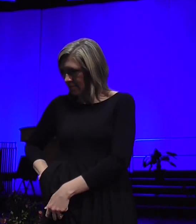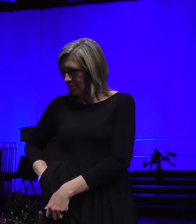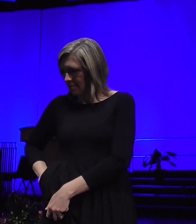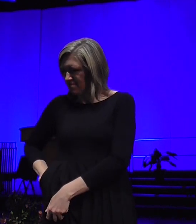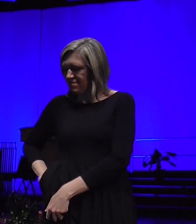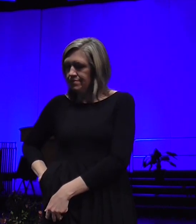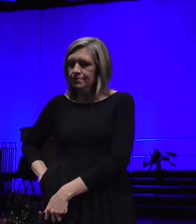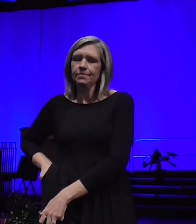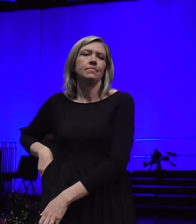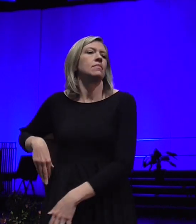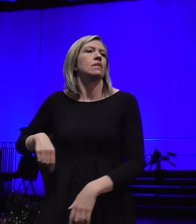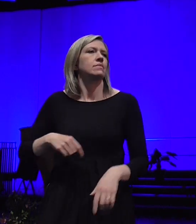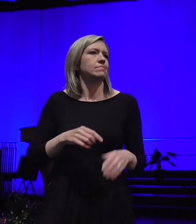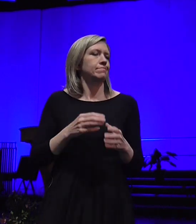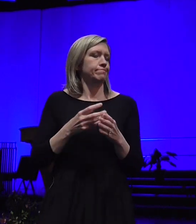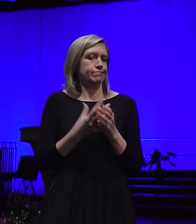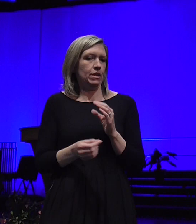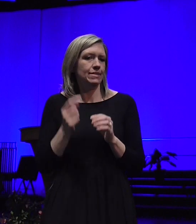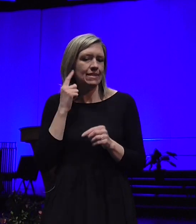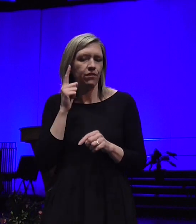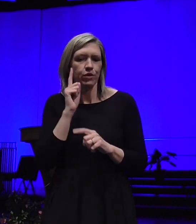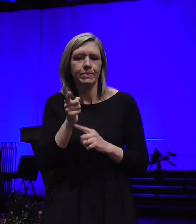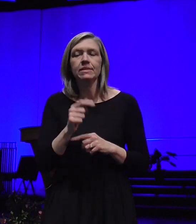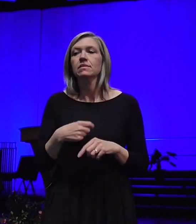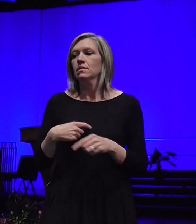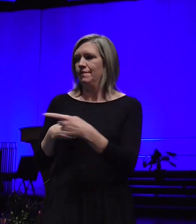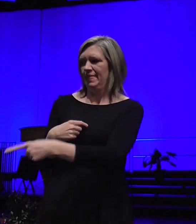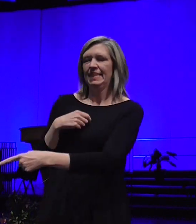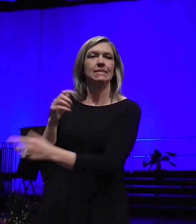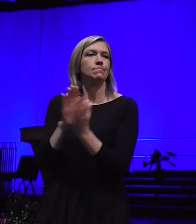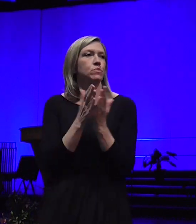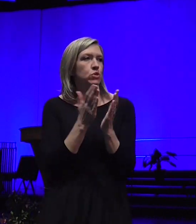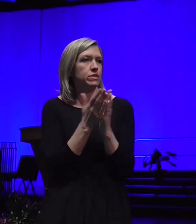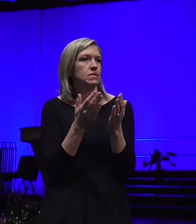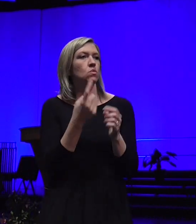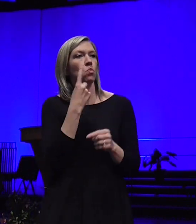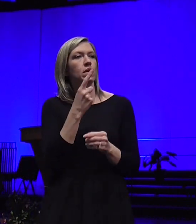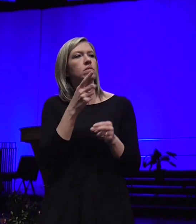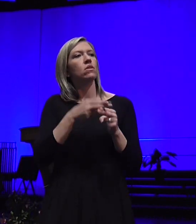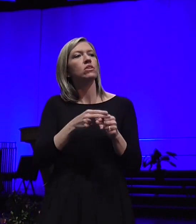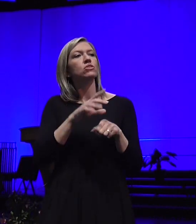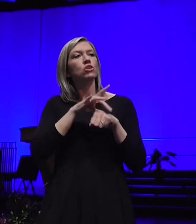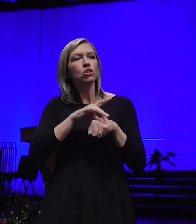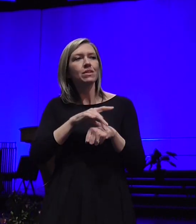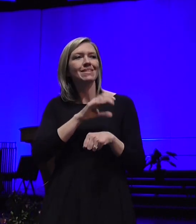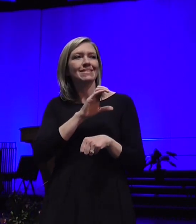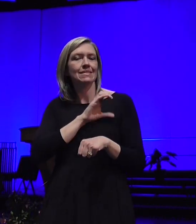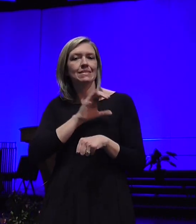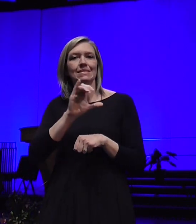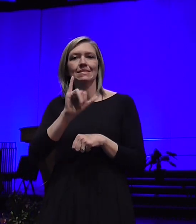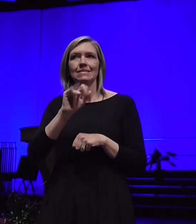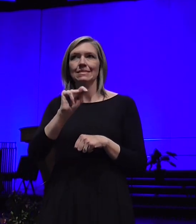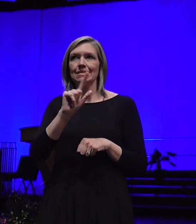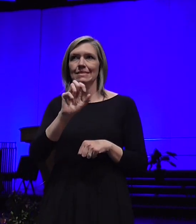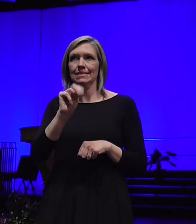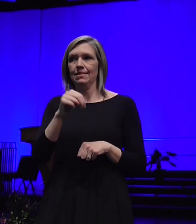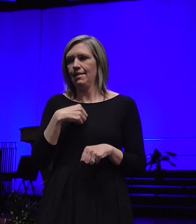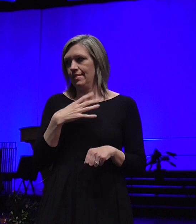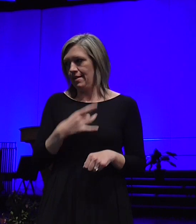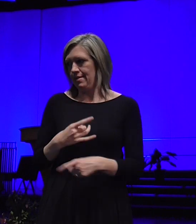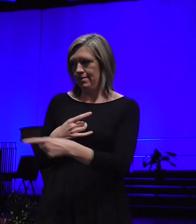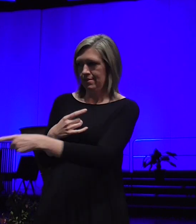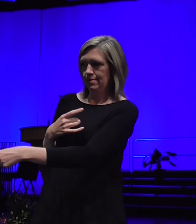lot about changing our consciousness. A couple of his books are up here. One of them is called Earth Citizen, that I really like. And the cover is